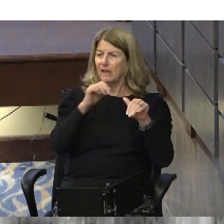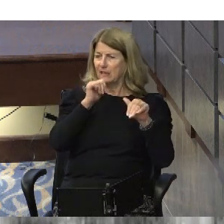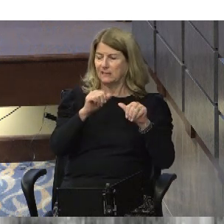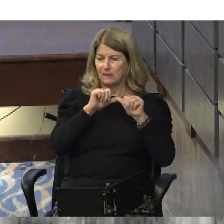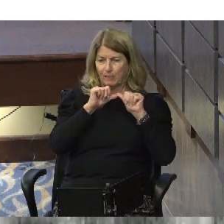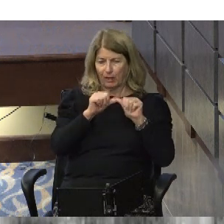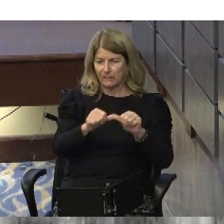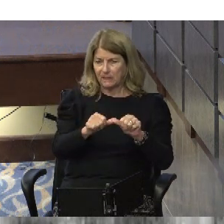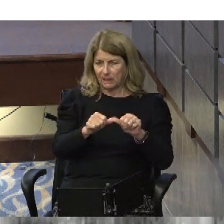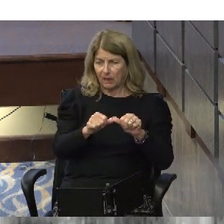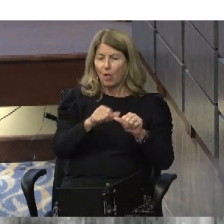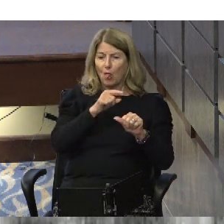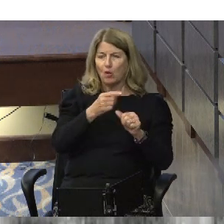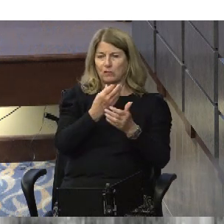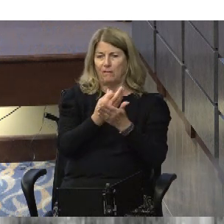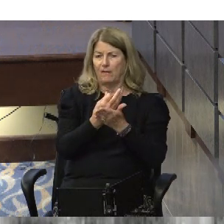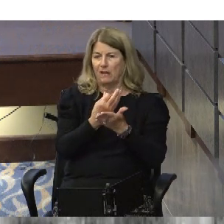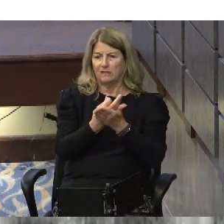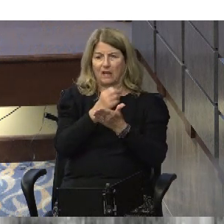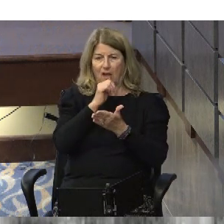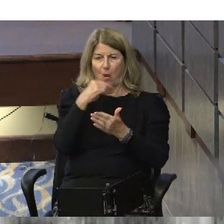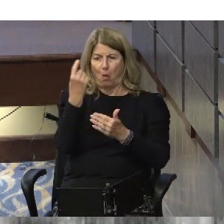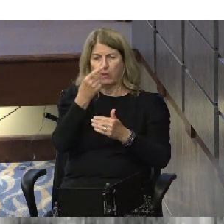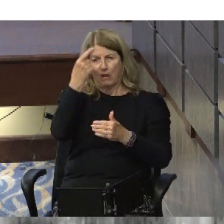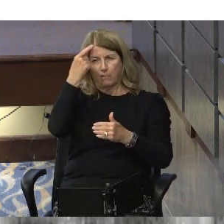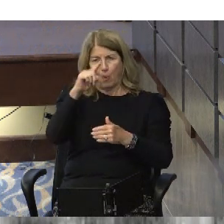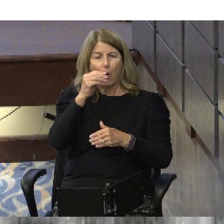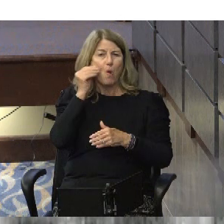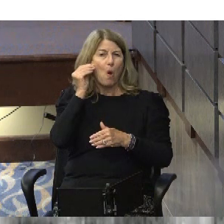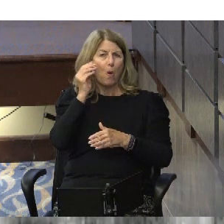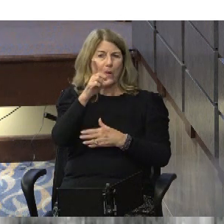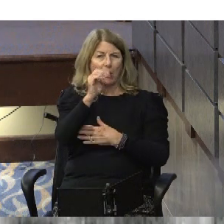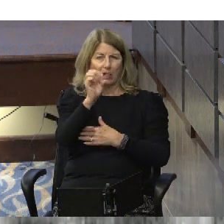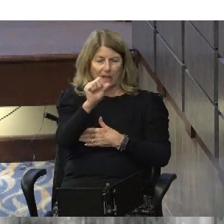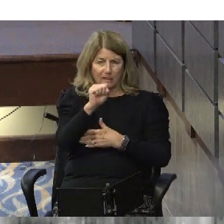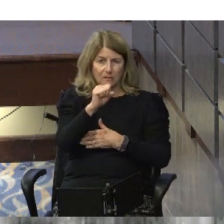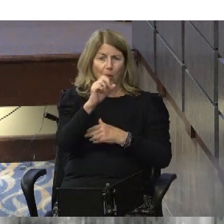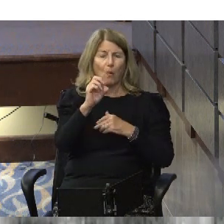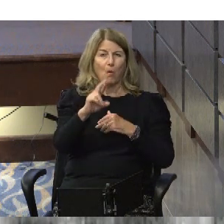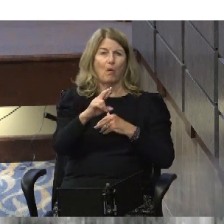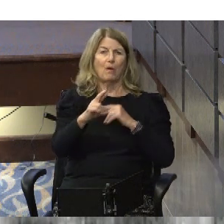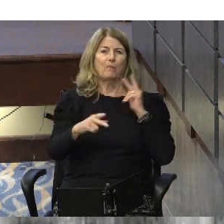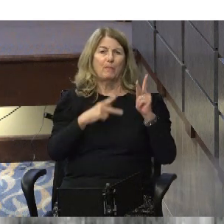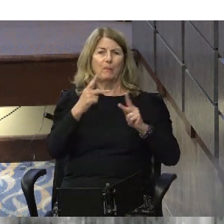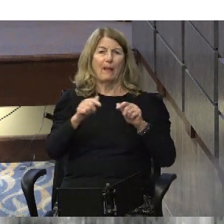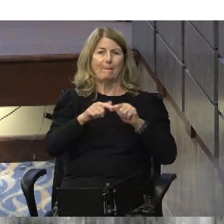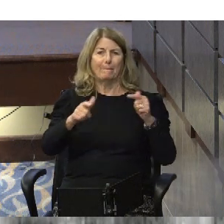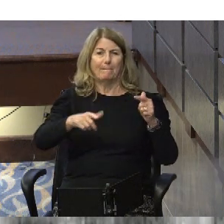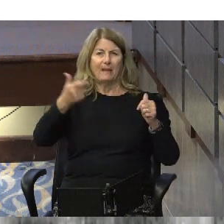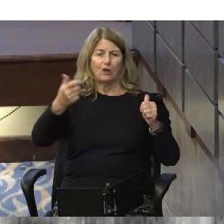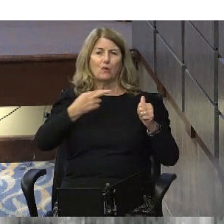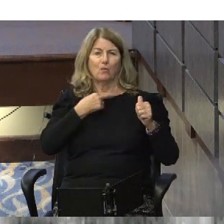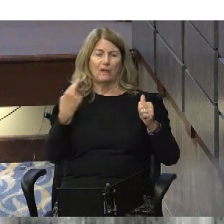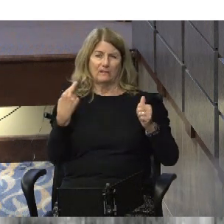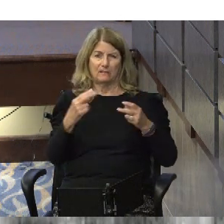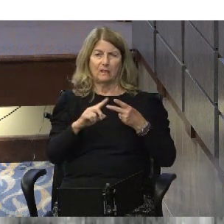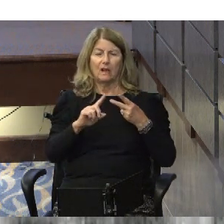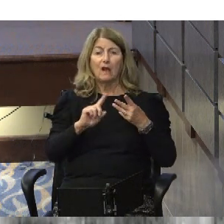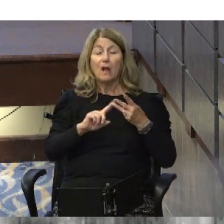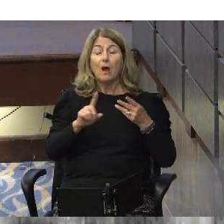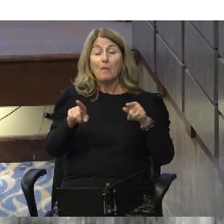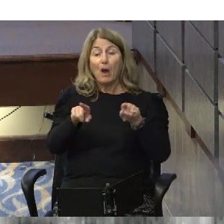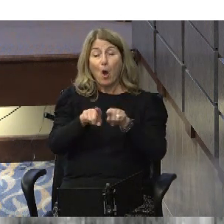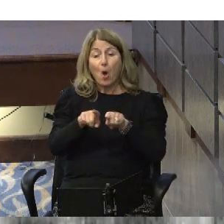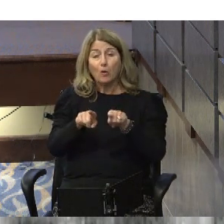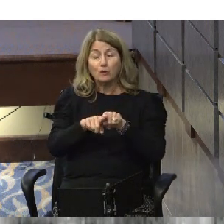grant, these funds is not just for homeless or persons who are at greater risk or at risk of homelessness, but it's